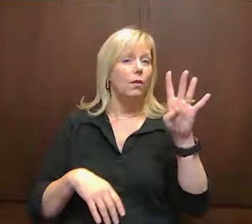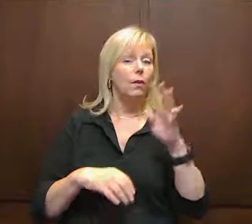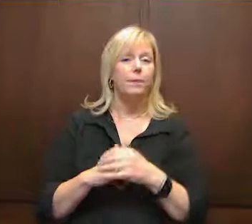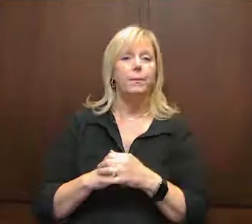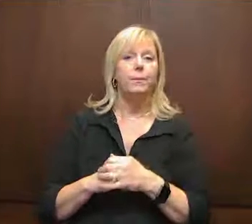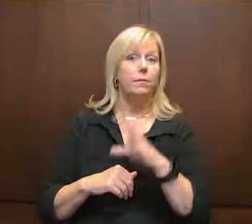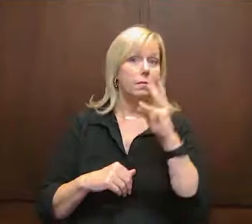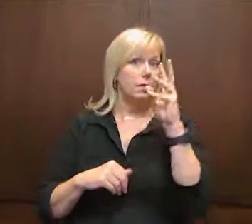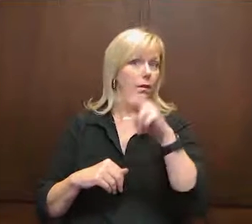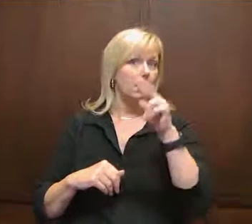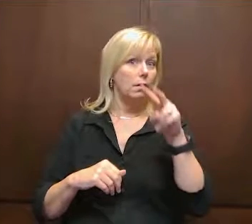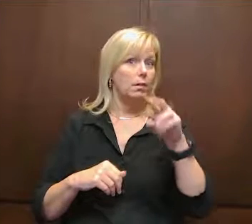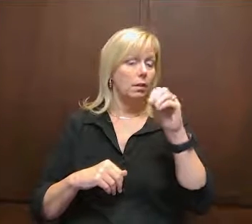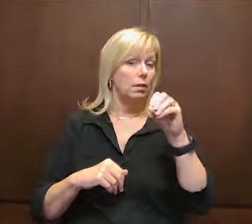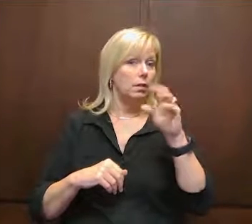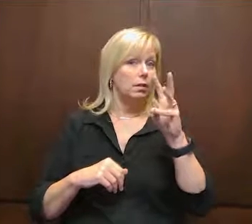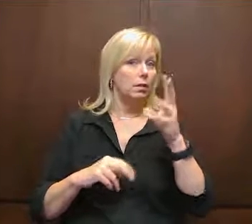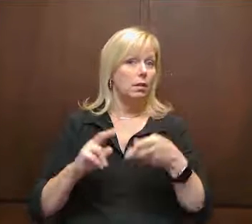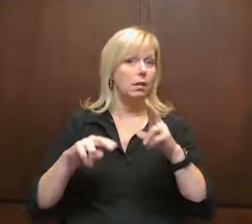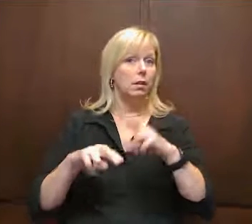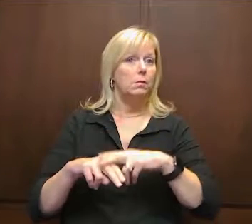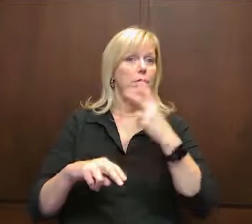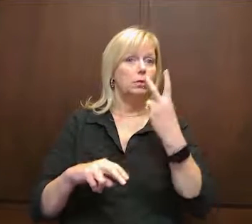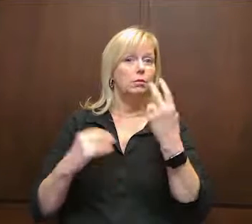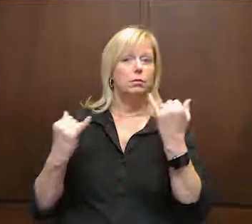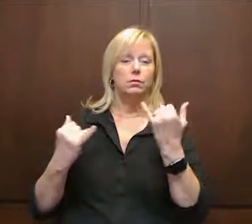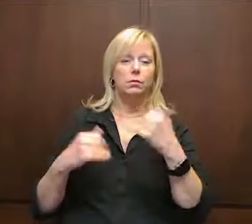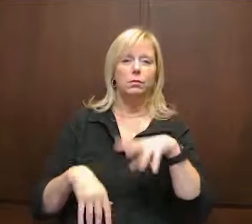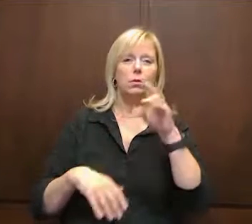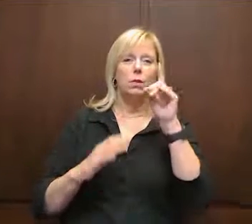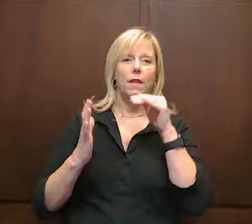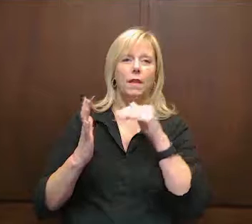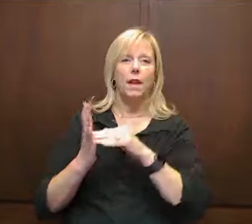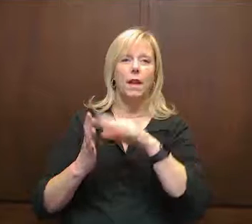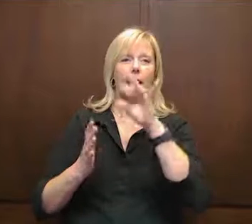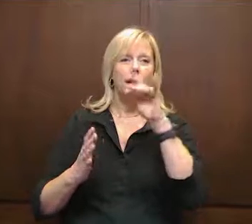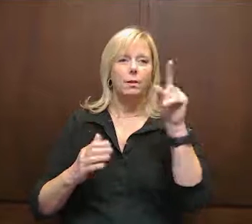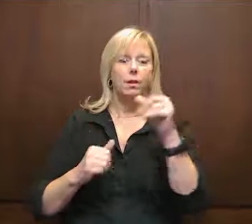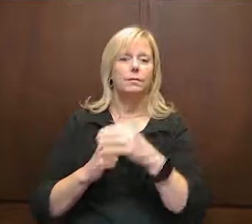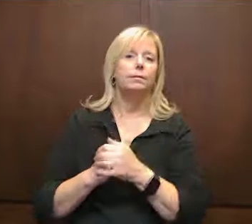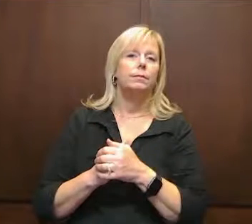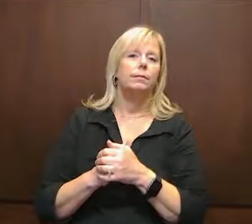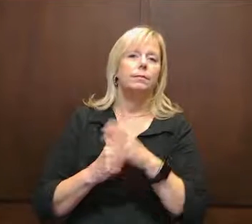544. 62206 up 2 to 1,081.